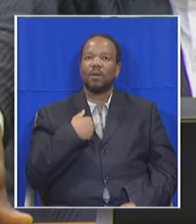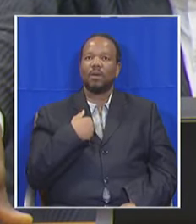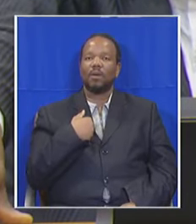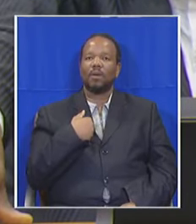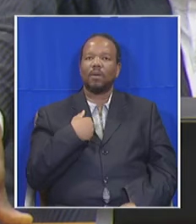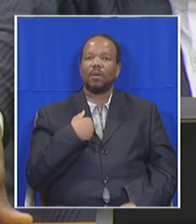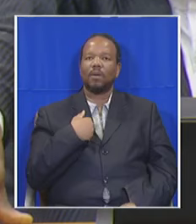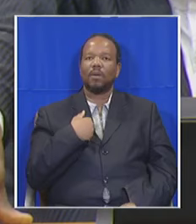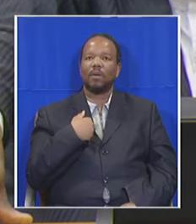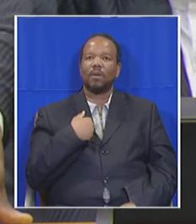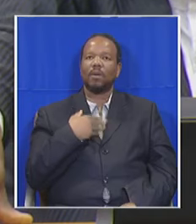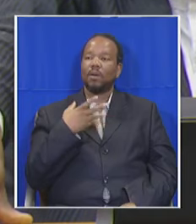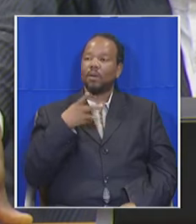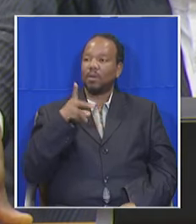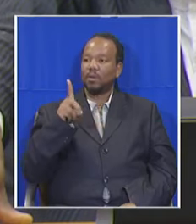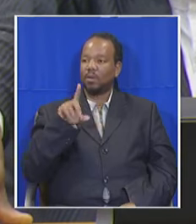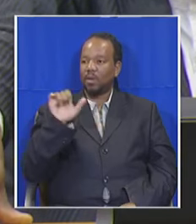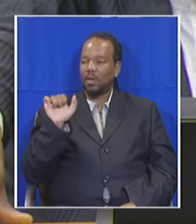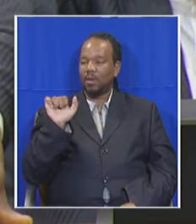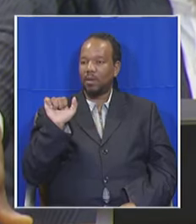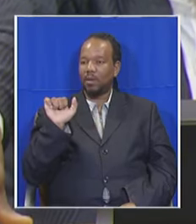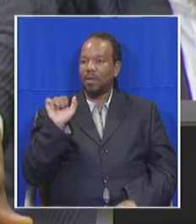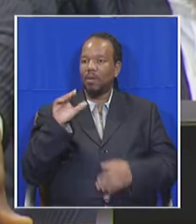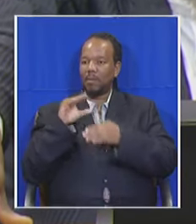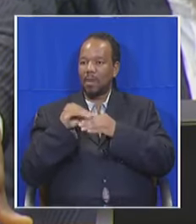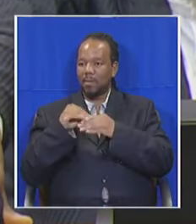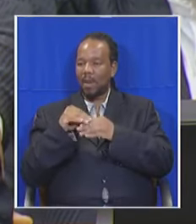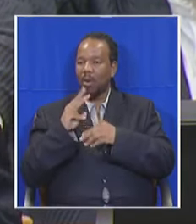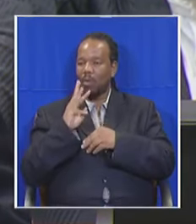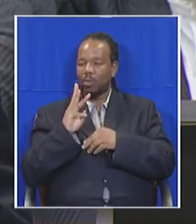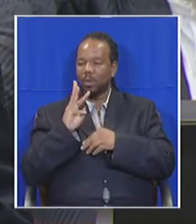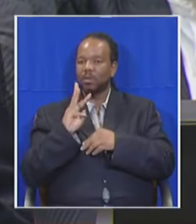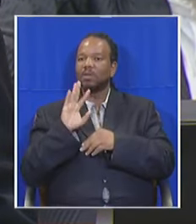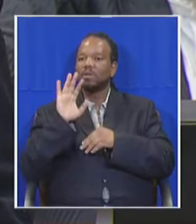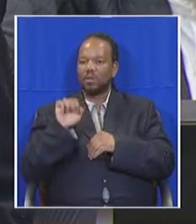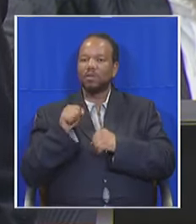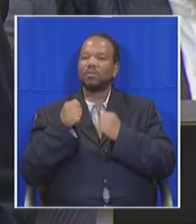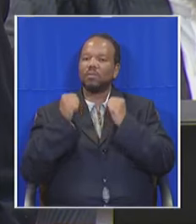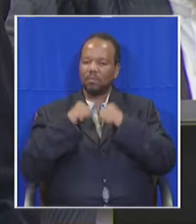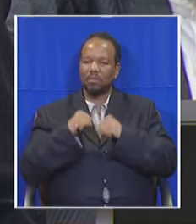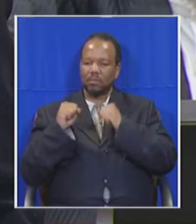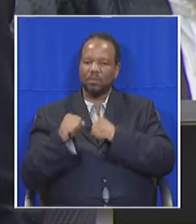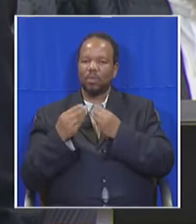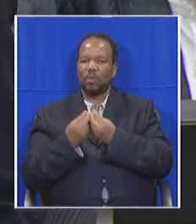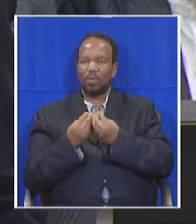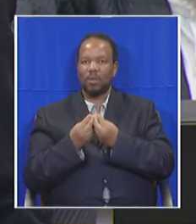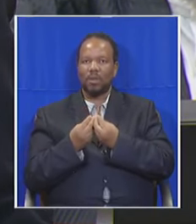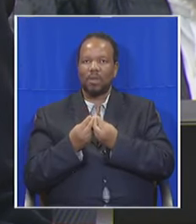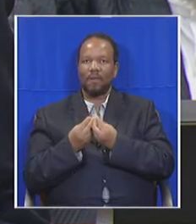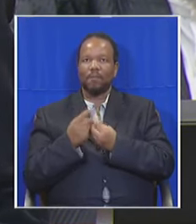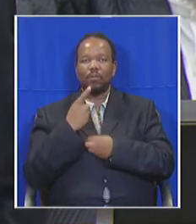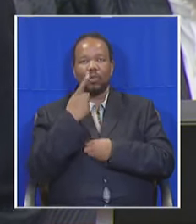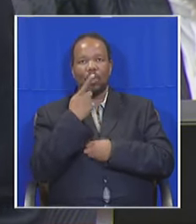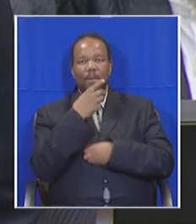with the expression made by Honourable Walters. Of course, we do have, whilst we have one